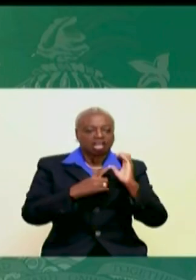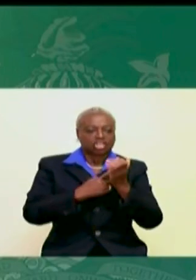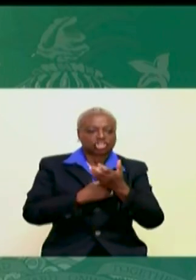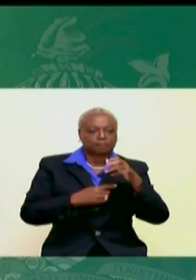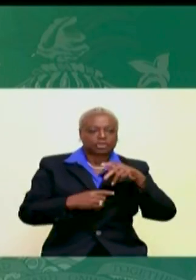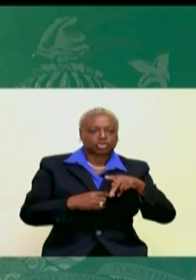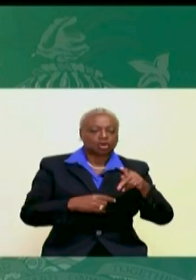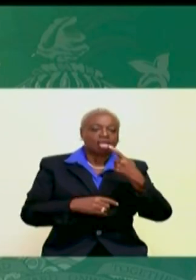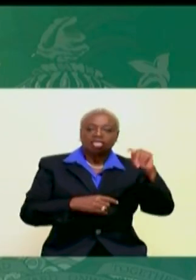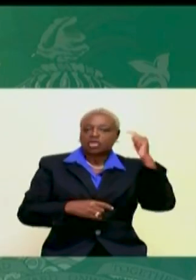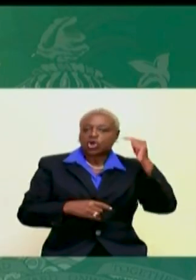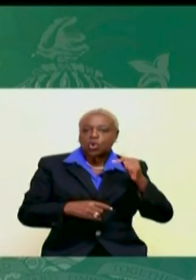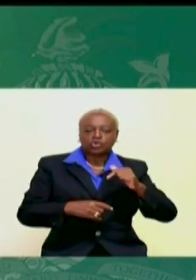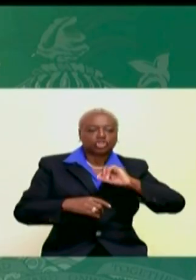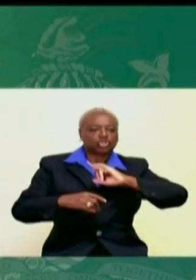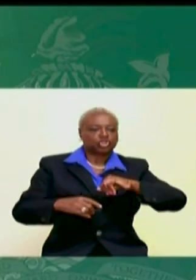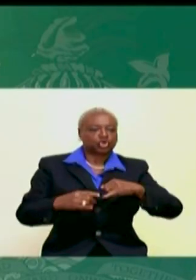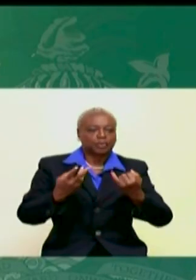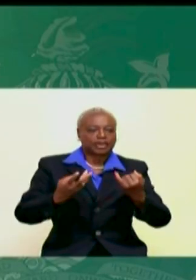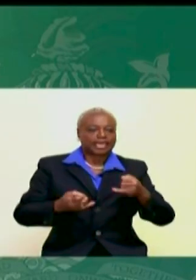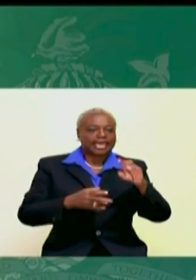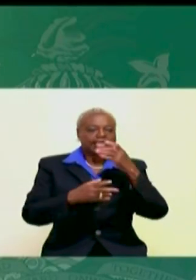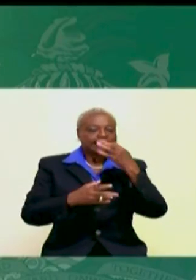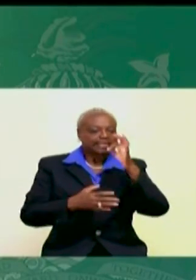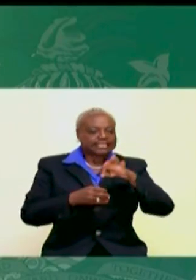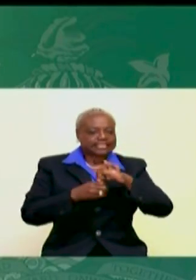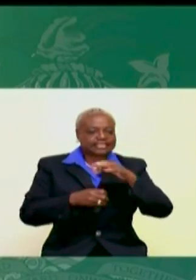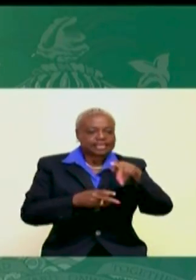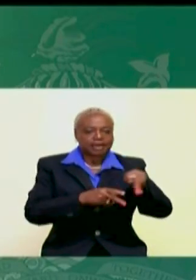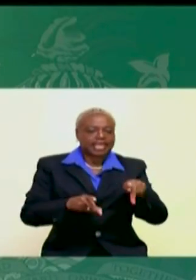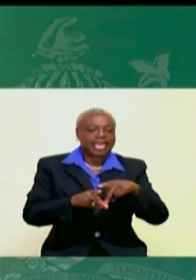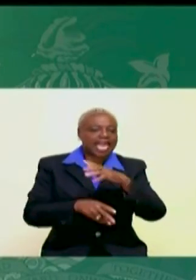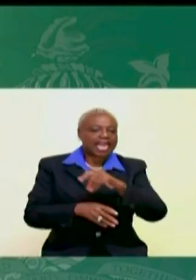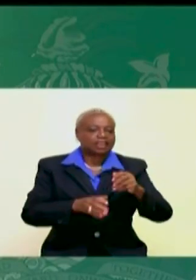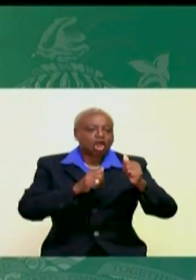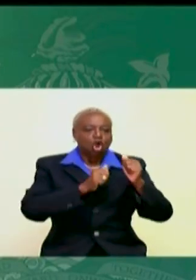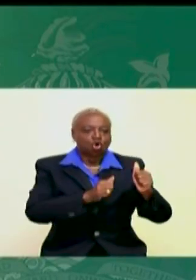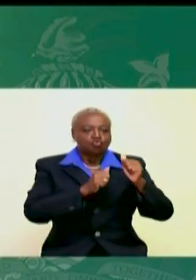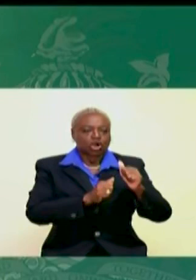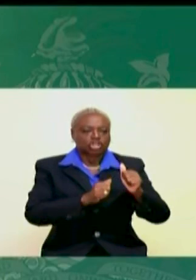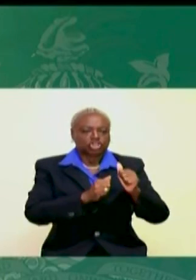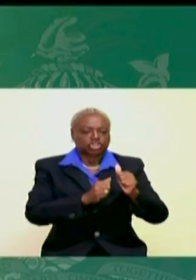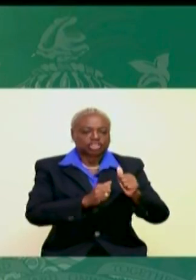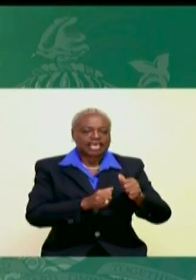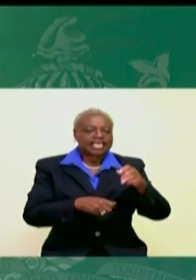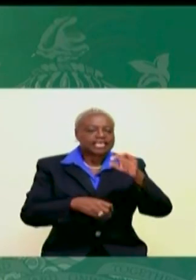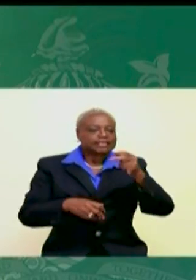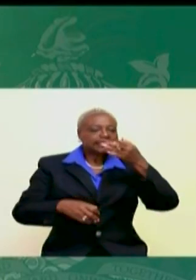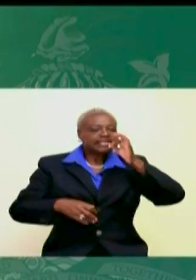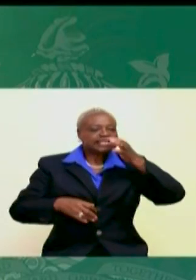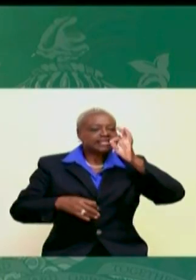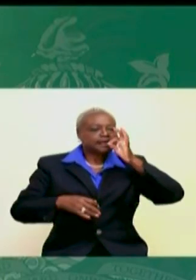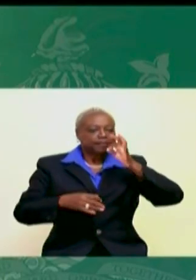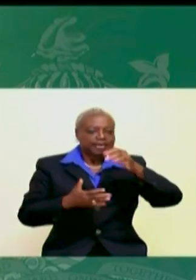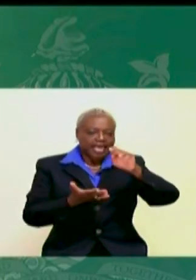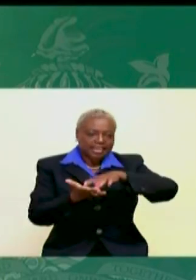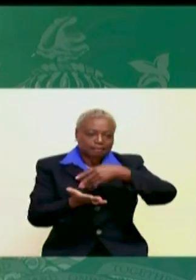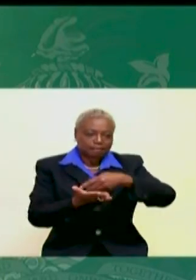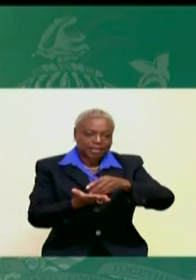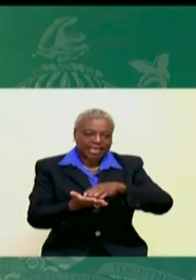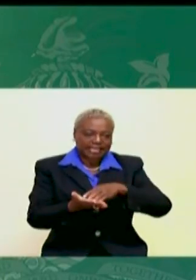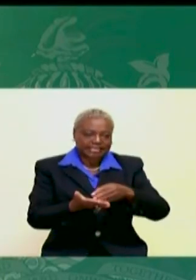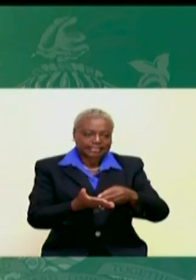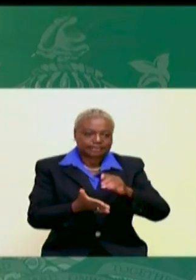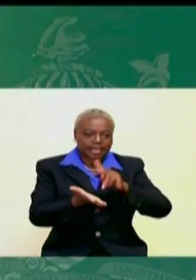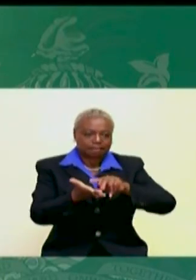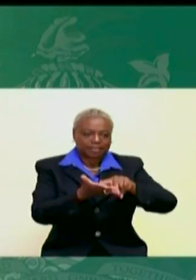Golden Jubilee Tea Party, and just a few nights ago, Rush, Sip, and Paste. Madam Speaker, one of